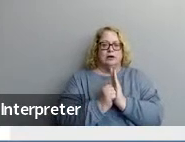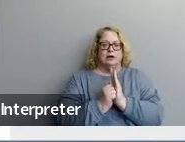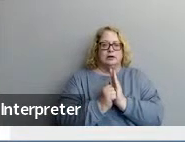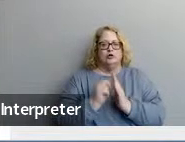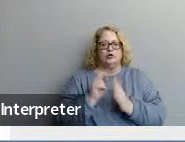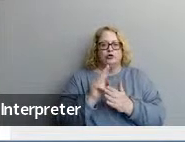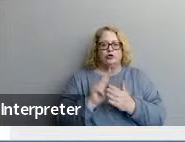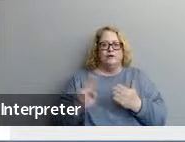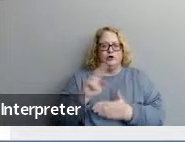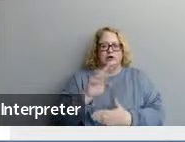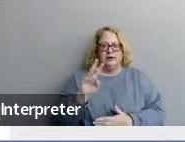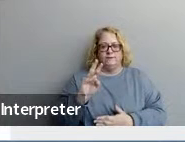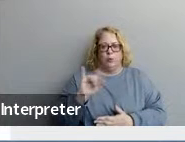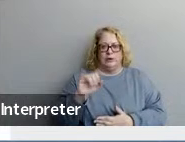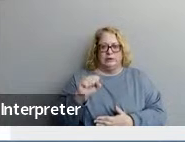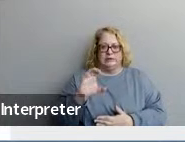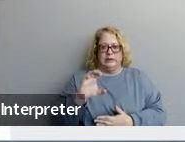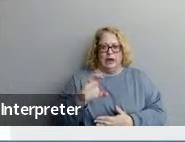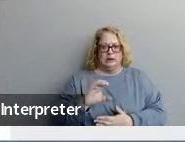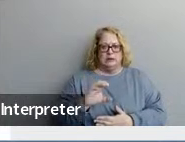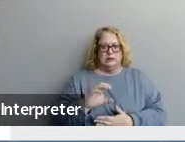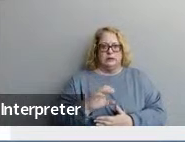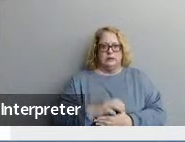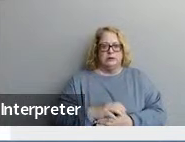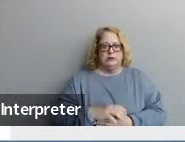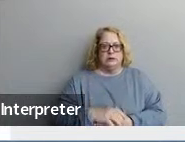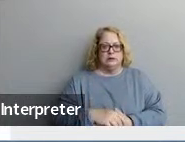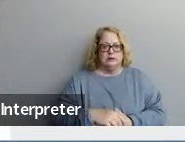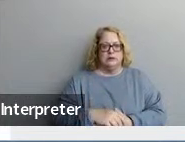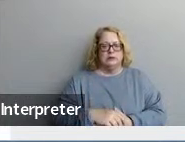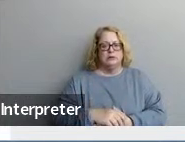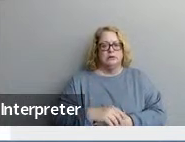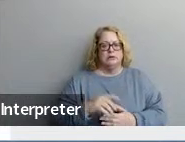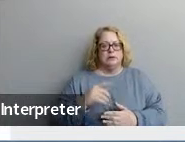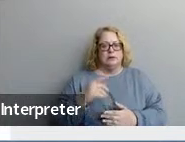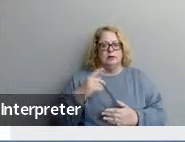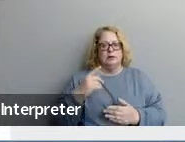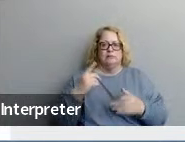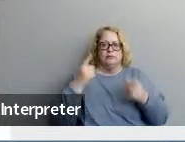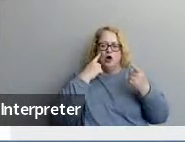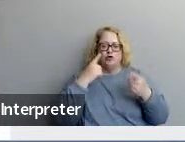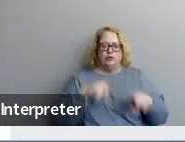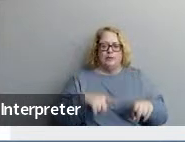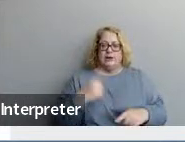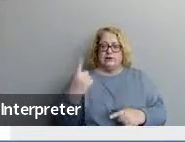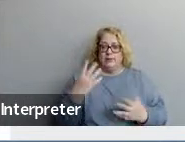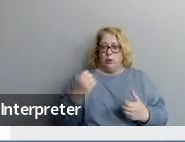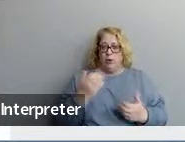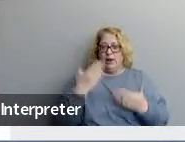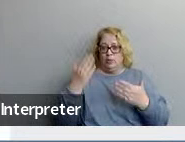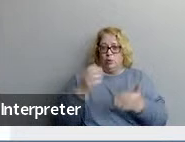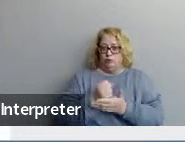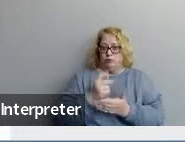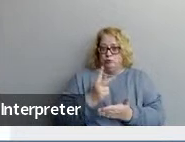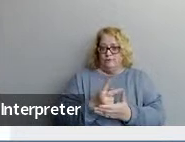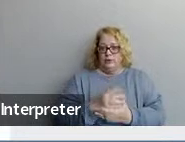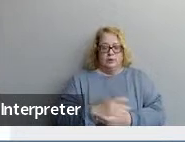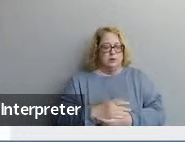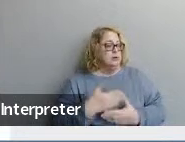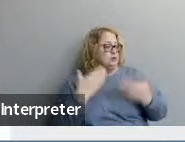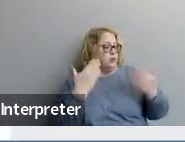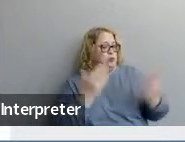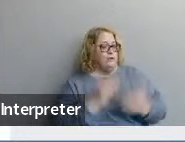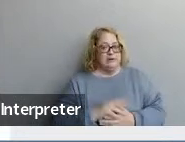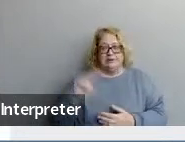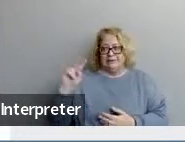University of Wisconsin, E, by our uniform affiliation agreement. Would someone like to make a motion to approve?